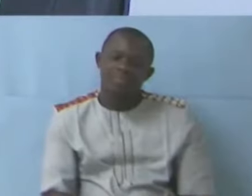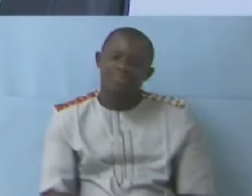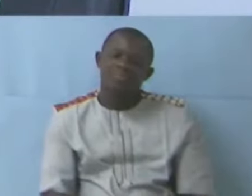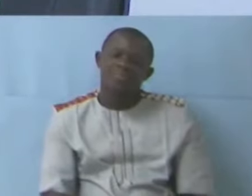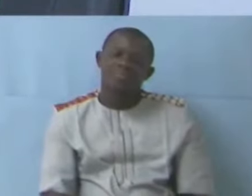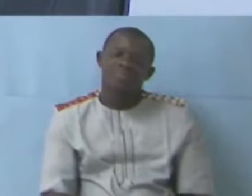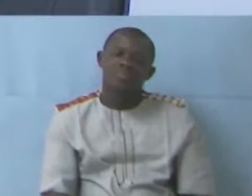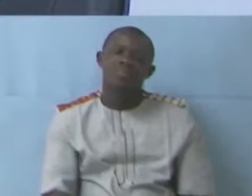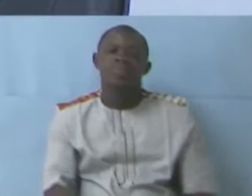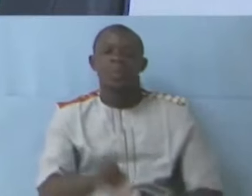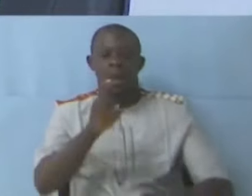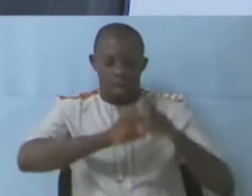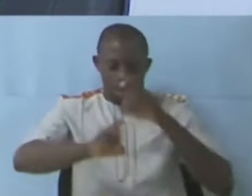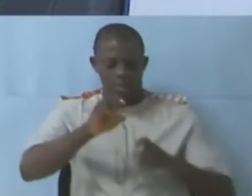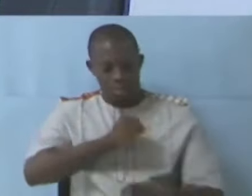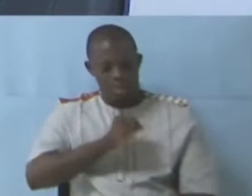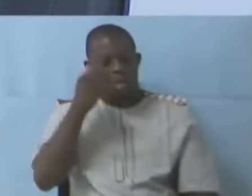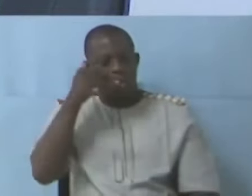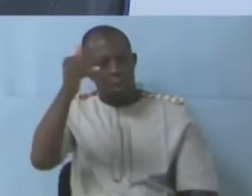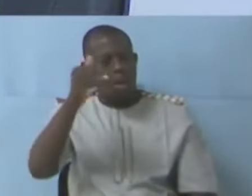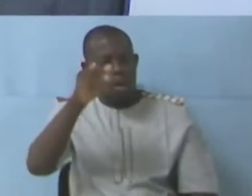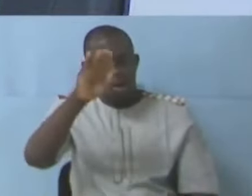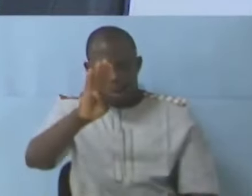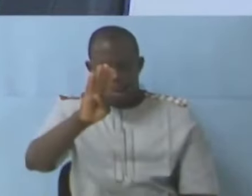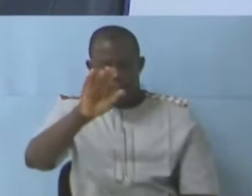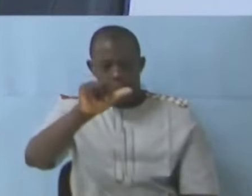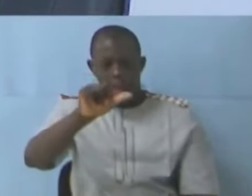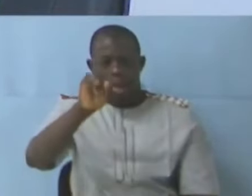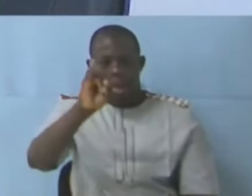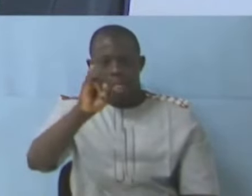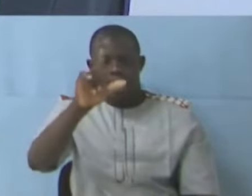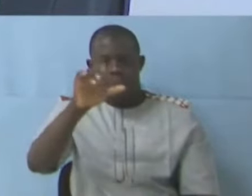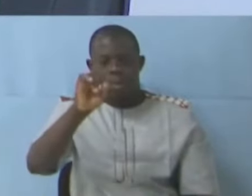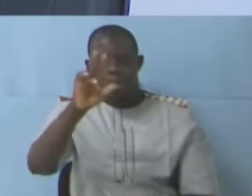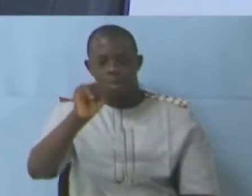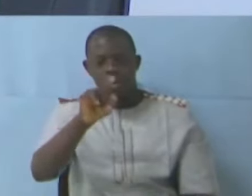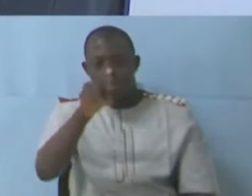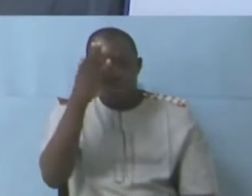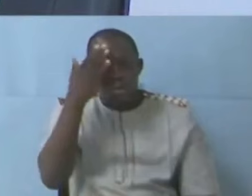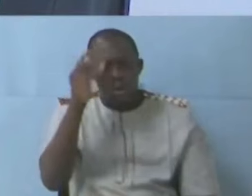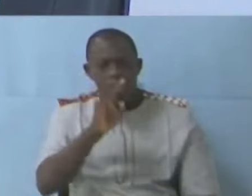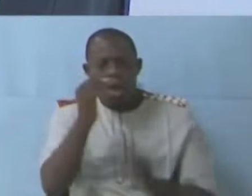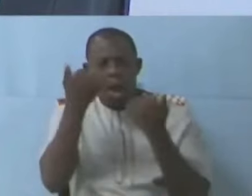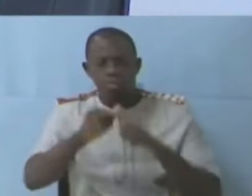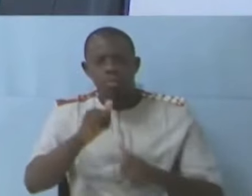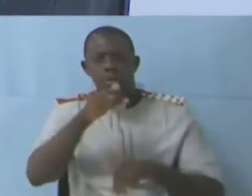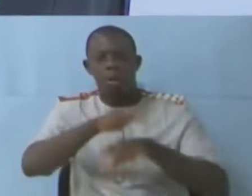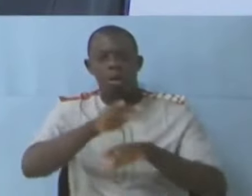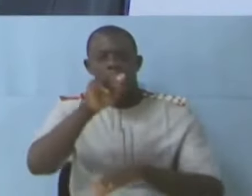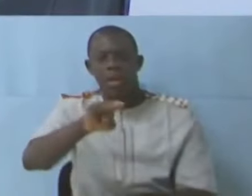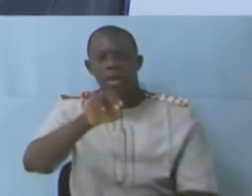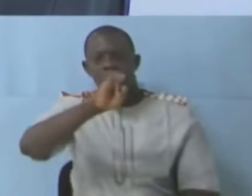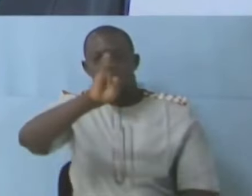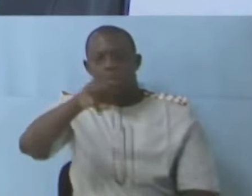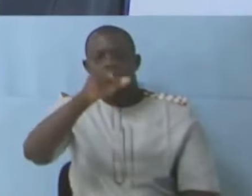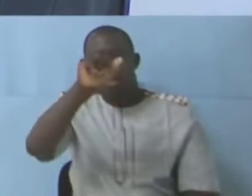down. Makolat Bailo, Makolat Bailo. Do you know what happened to him? By then he was dead, but